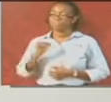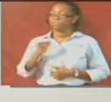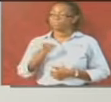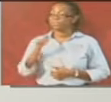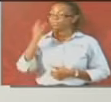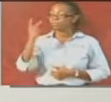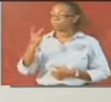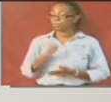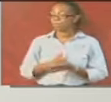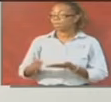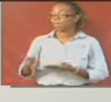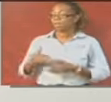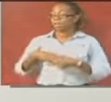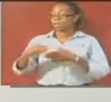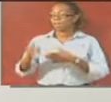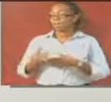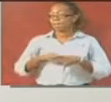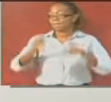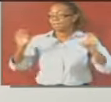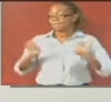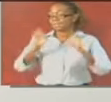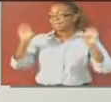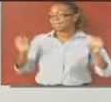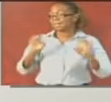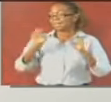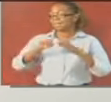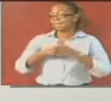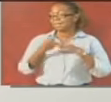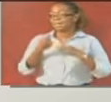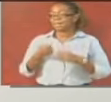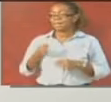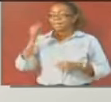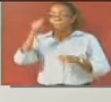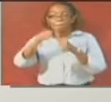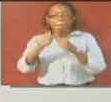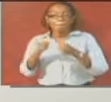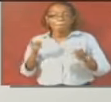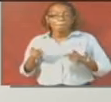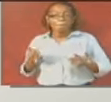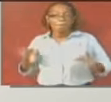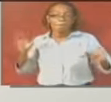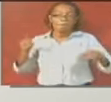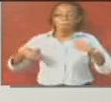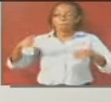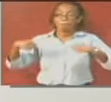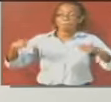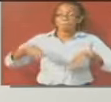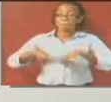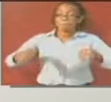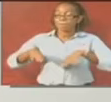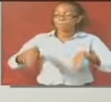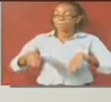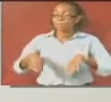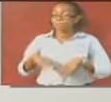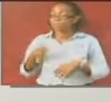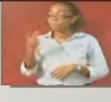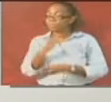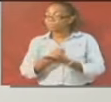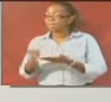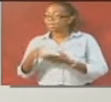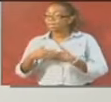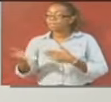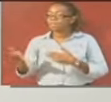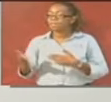period, that increase to relatively large numbers 2 weeks later again suggests that sort of correlation